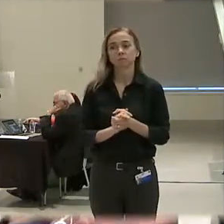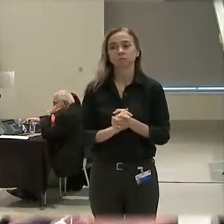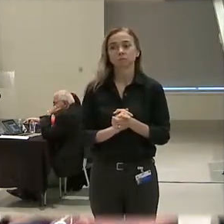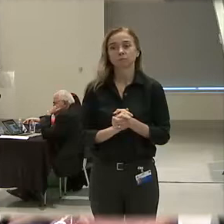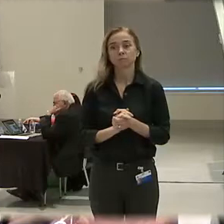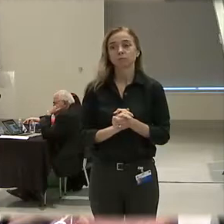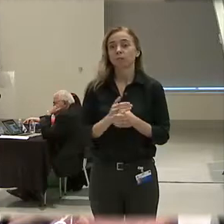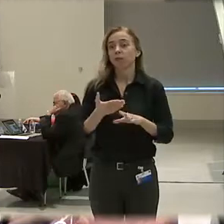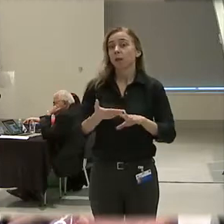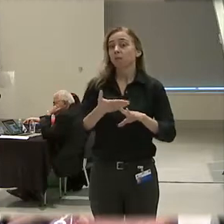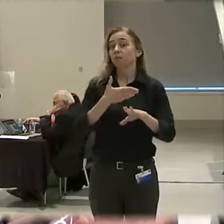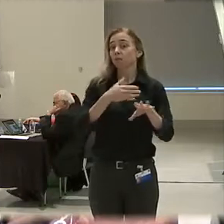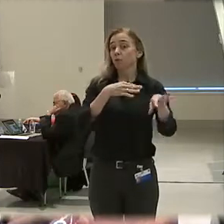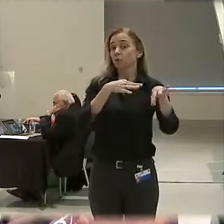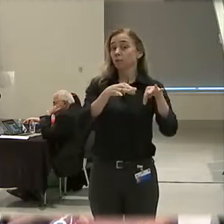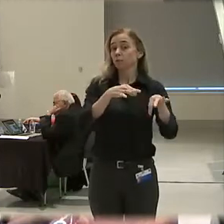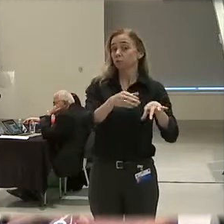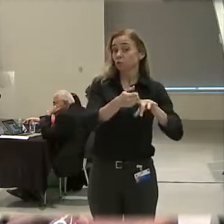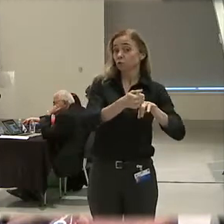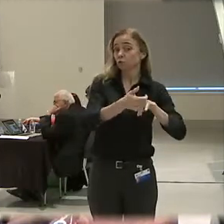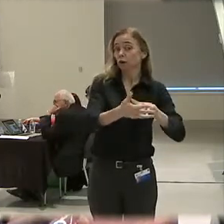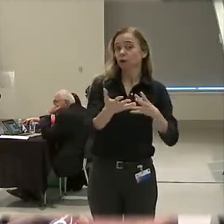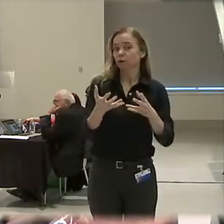And before I describe it, I have to say that